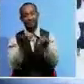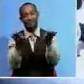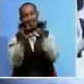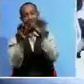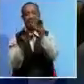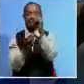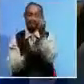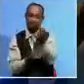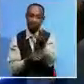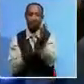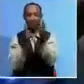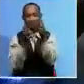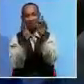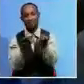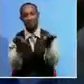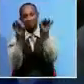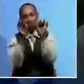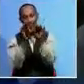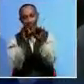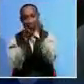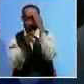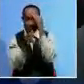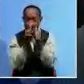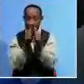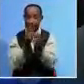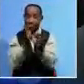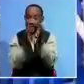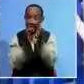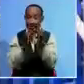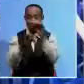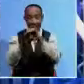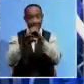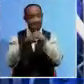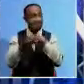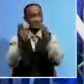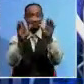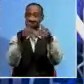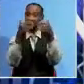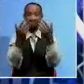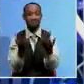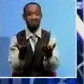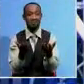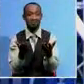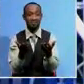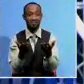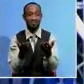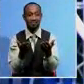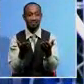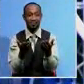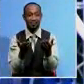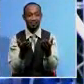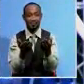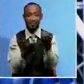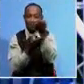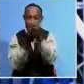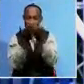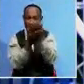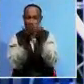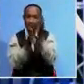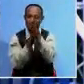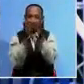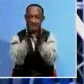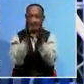important, extremely important. Otherwise, we'll have no chance in hell to redirect the economy, to reconstruct the